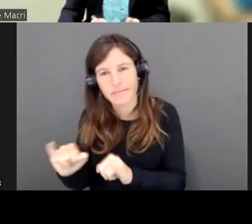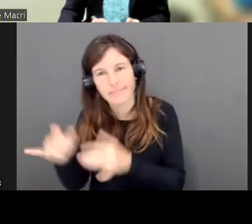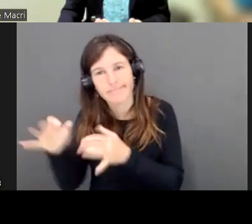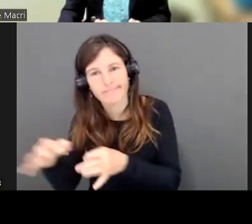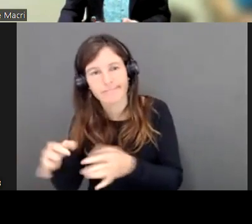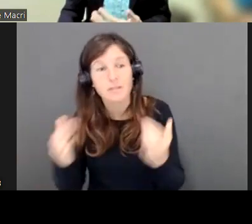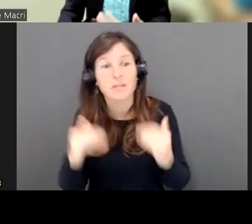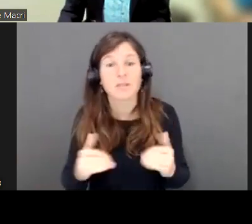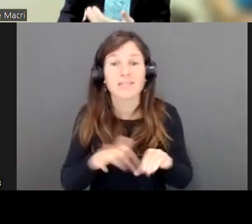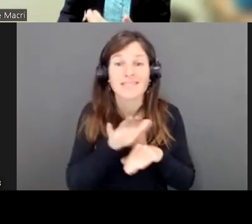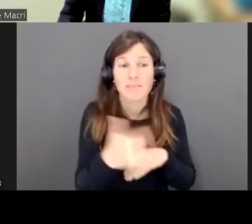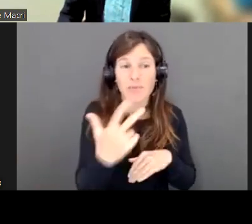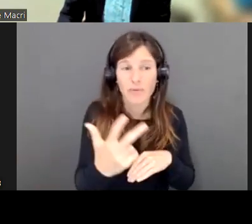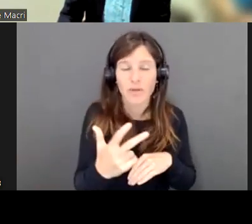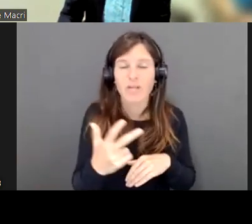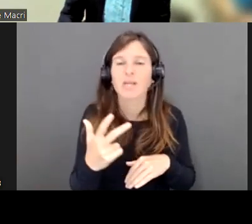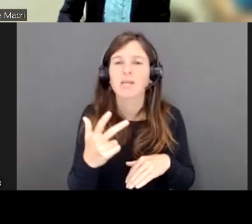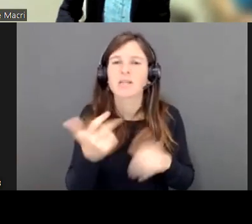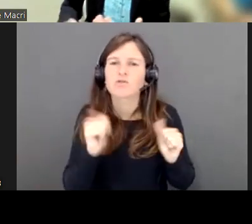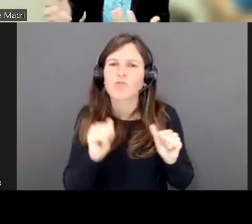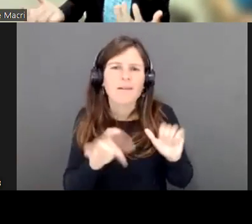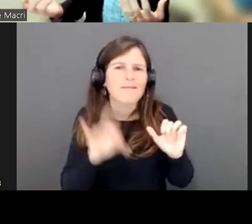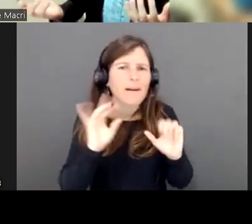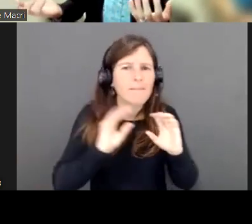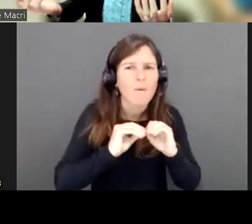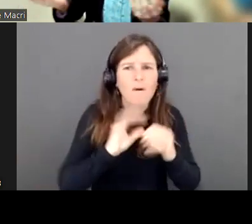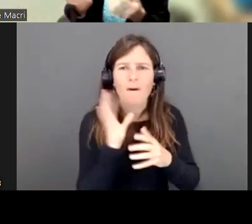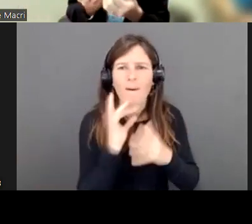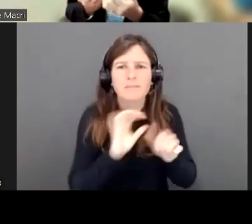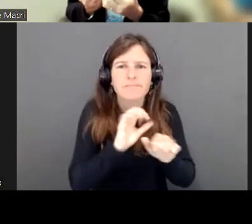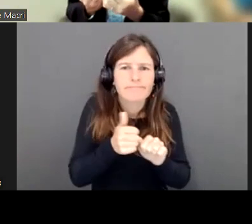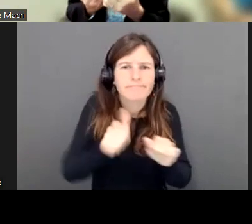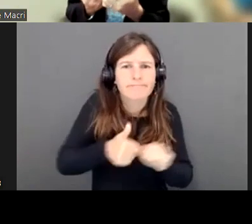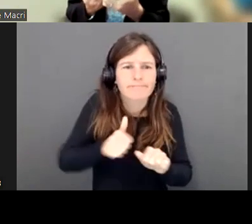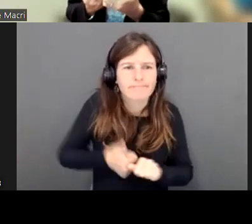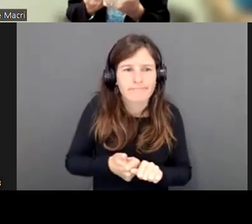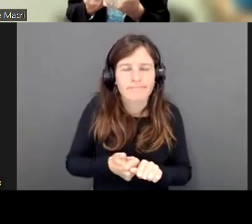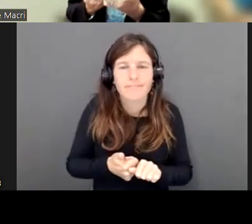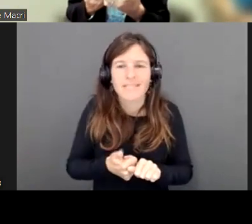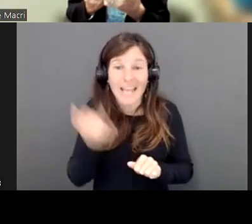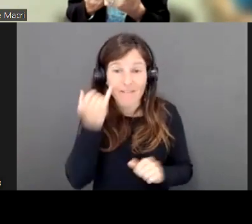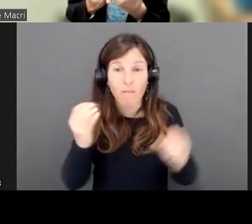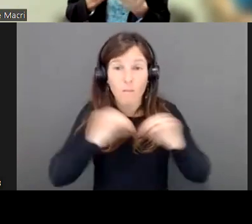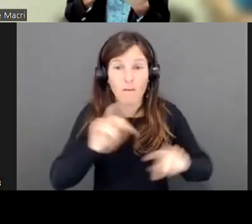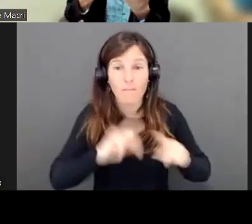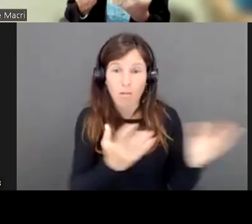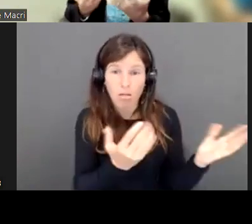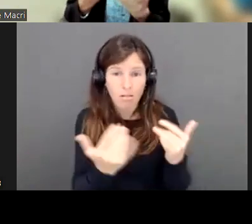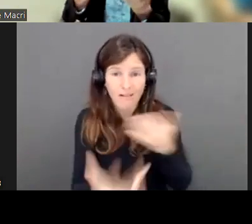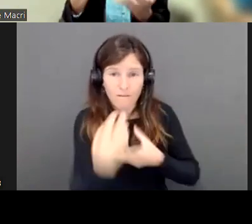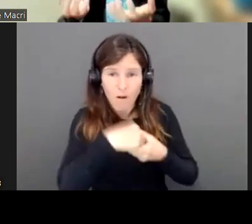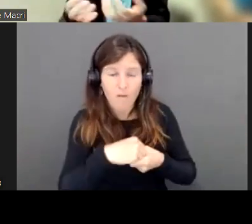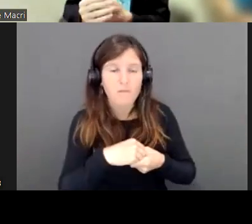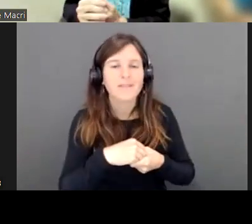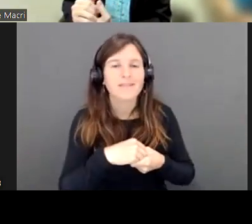have more people at the table, we come up with more creative solutions that can bring the conflicting principles as close together as possible. And